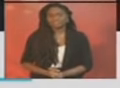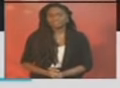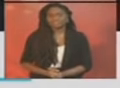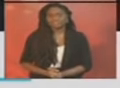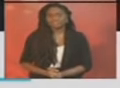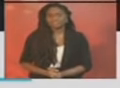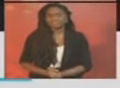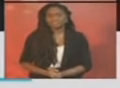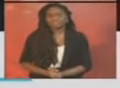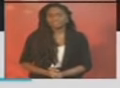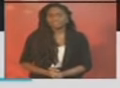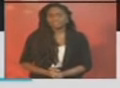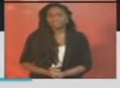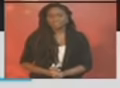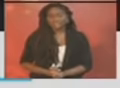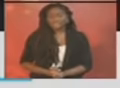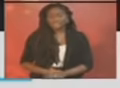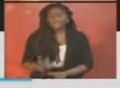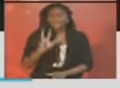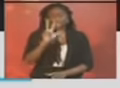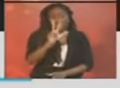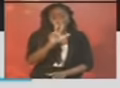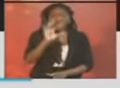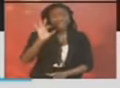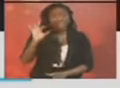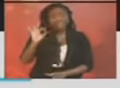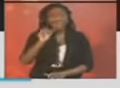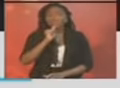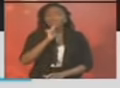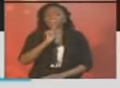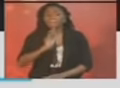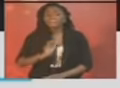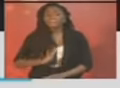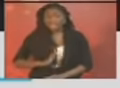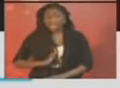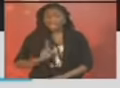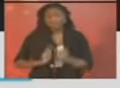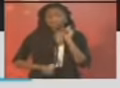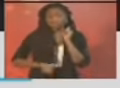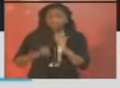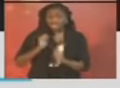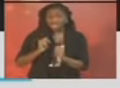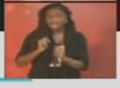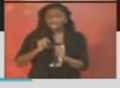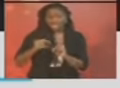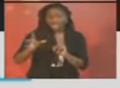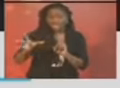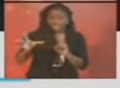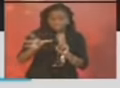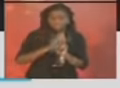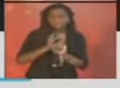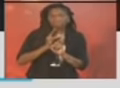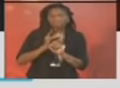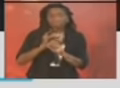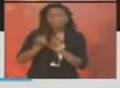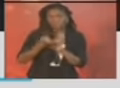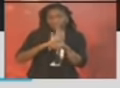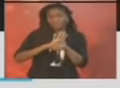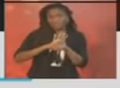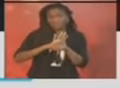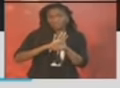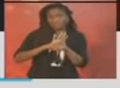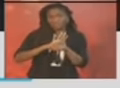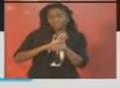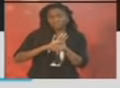So, 39 women in Trinidad have been affected by COVID-19 from our latest data, and these